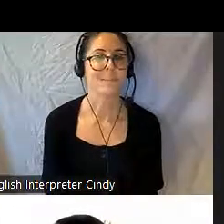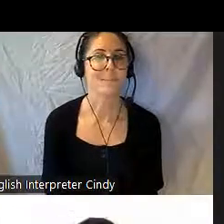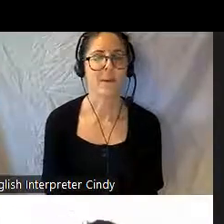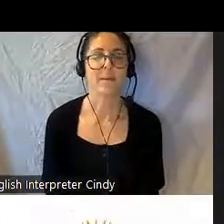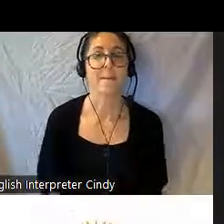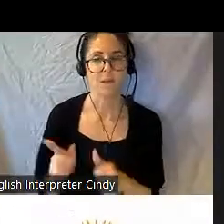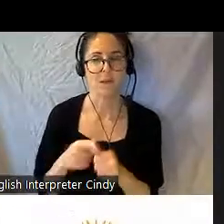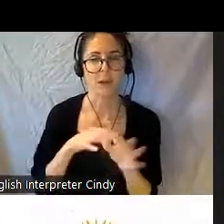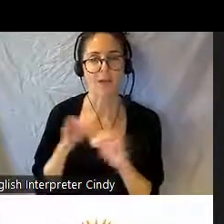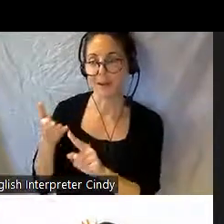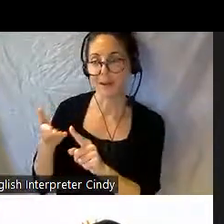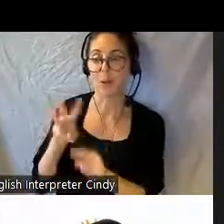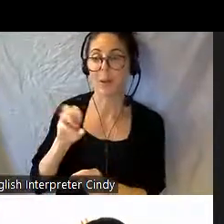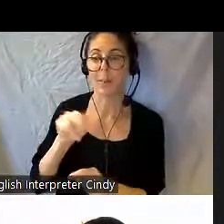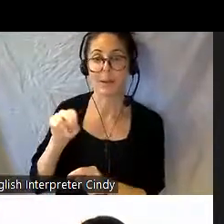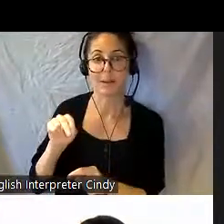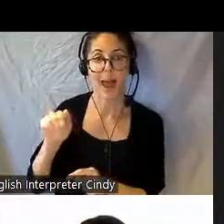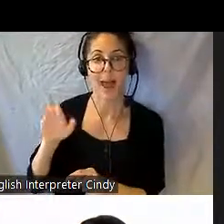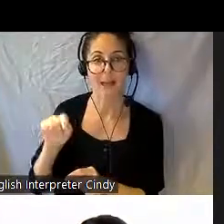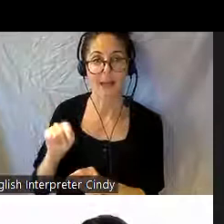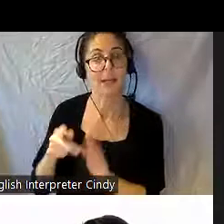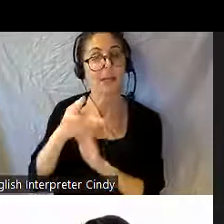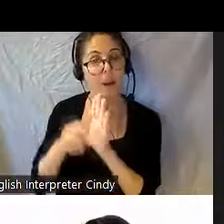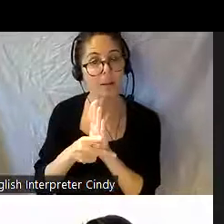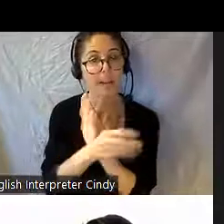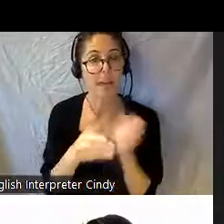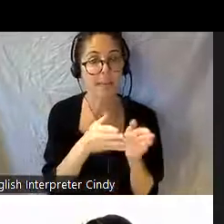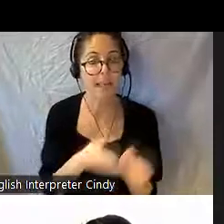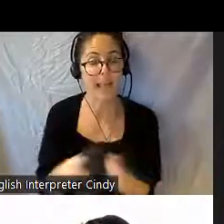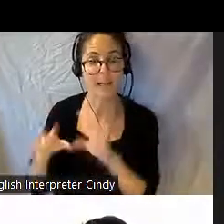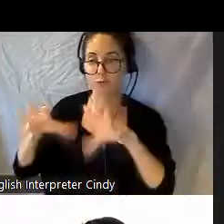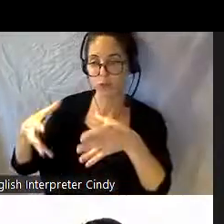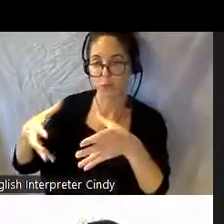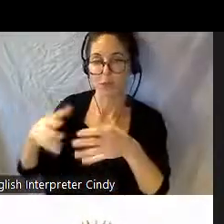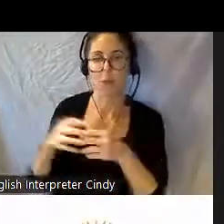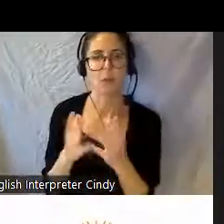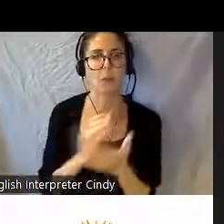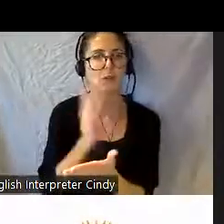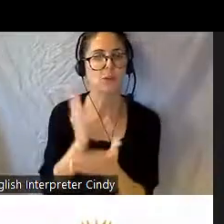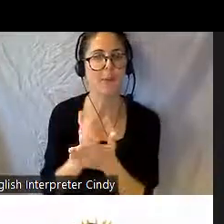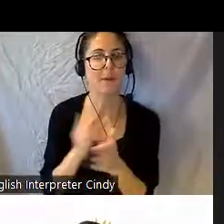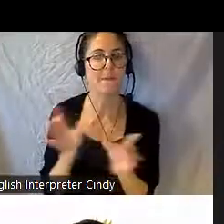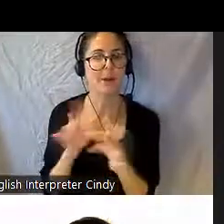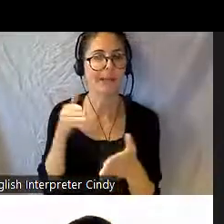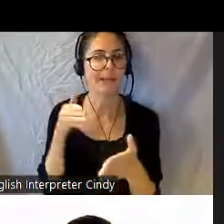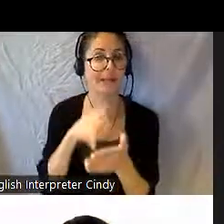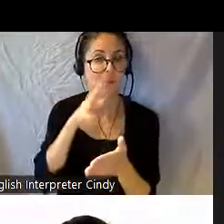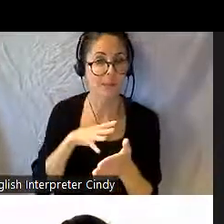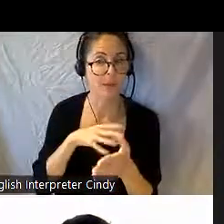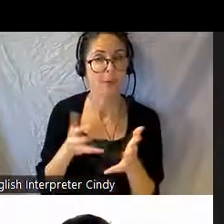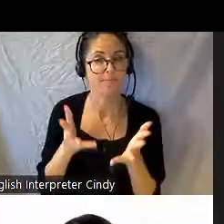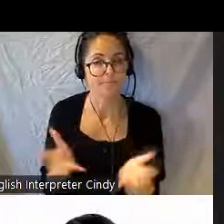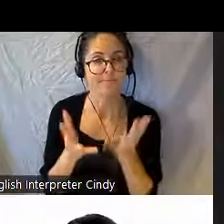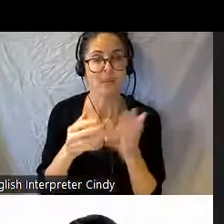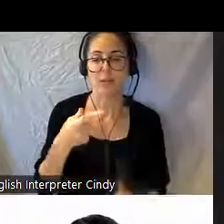WomenACT, we are a policy and planning body that works to end violence against women and advance gender-based gender